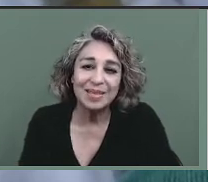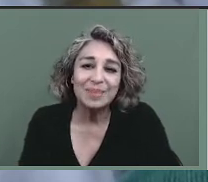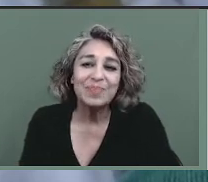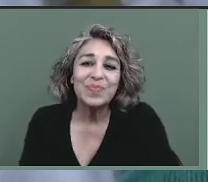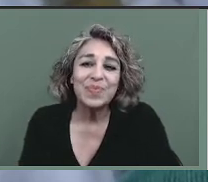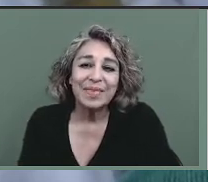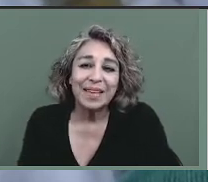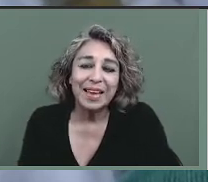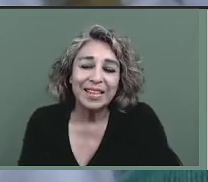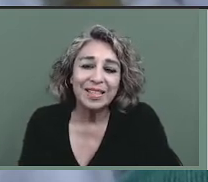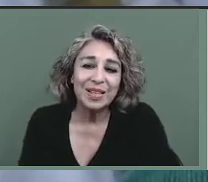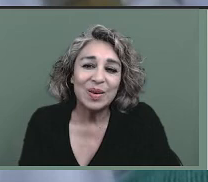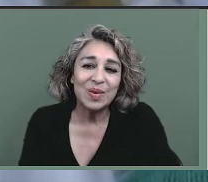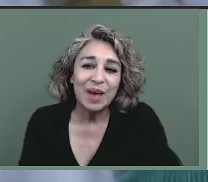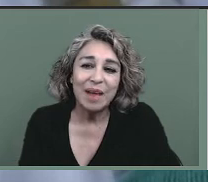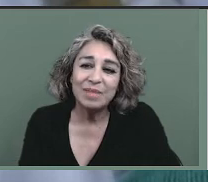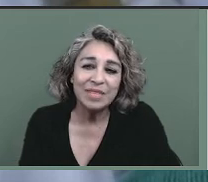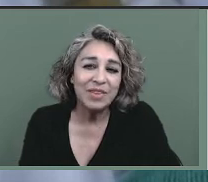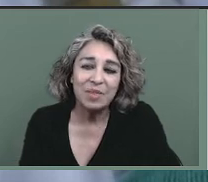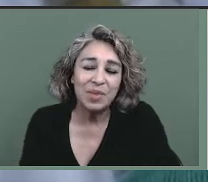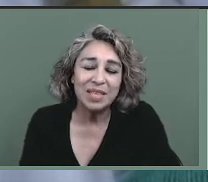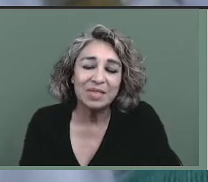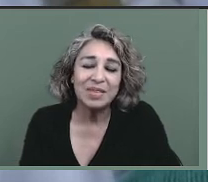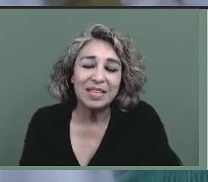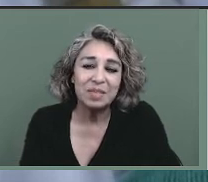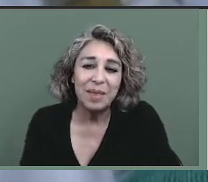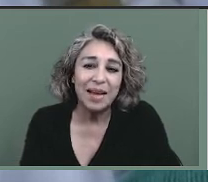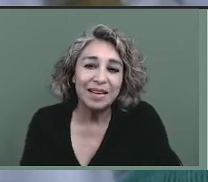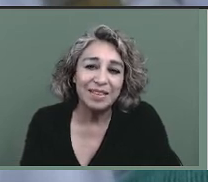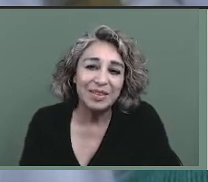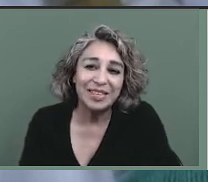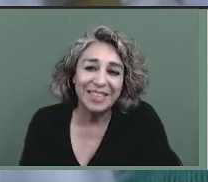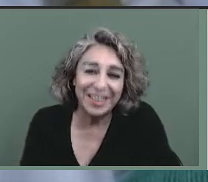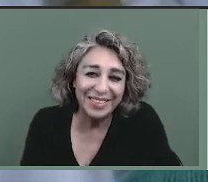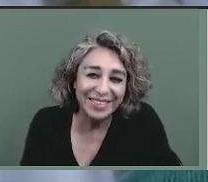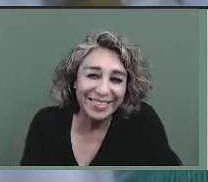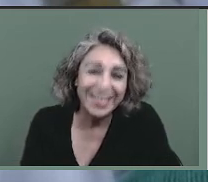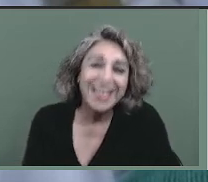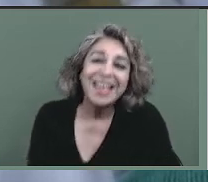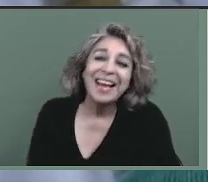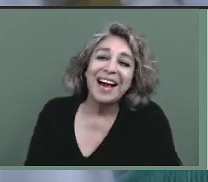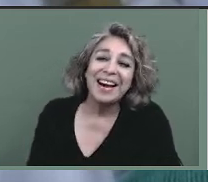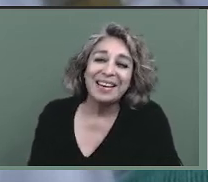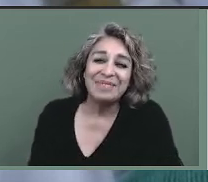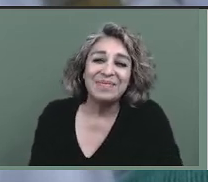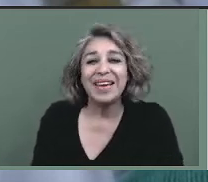ends. And so I'm just very impressed with this man, as you can tell.